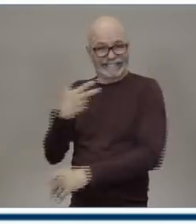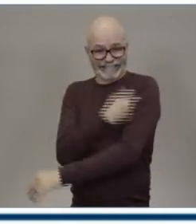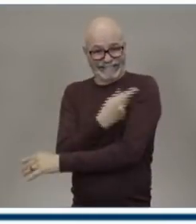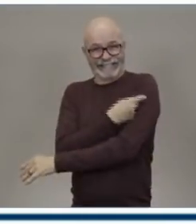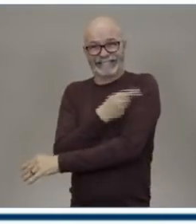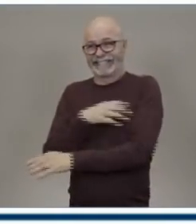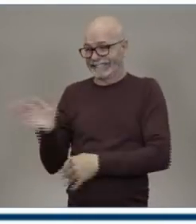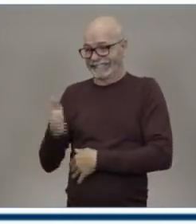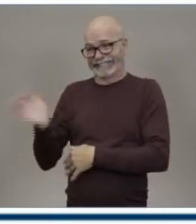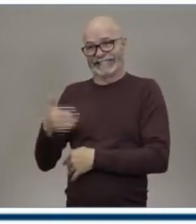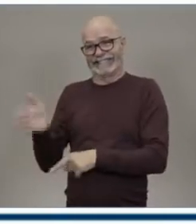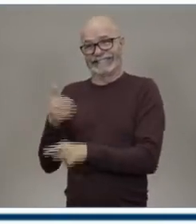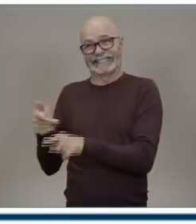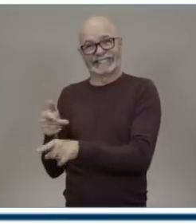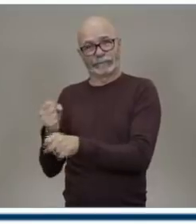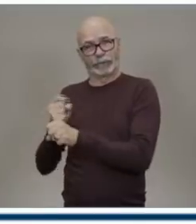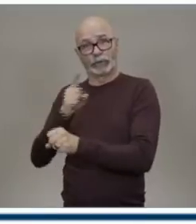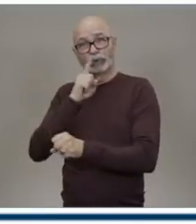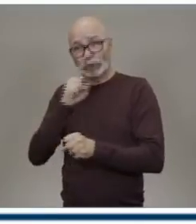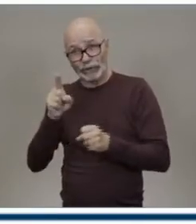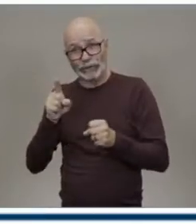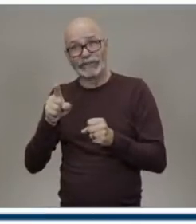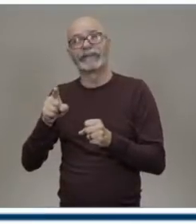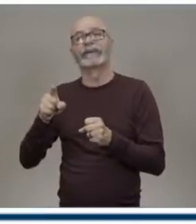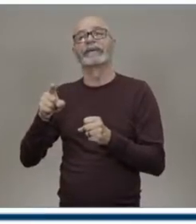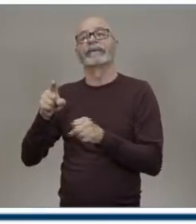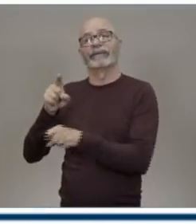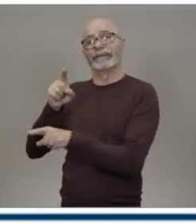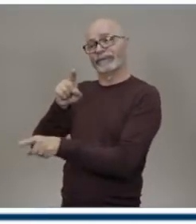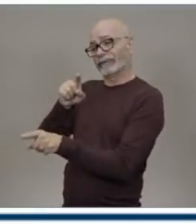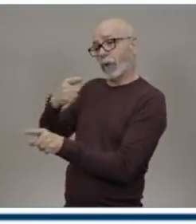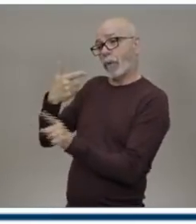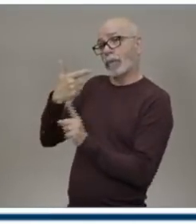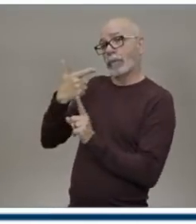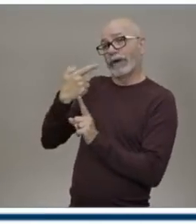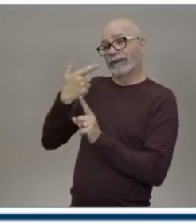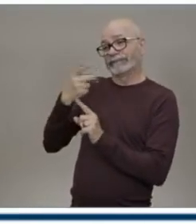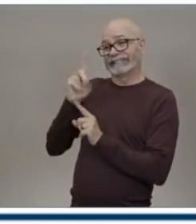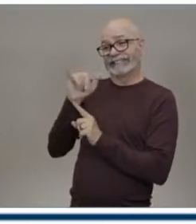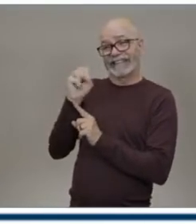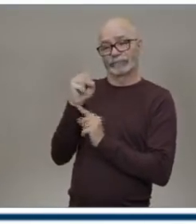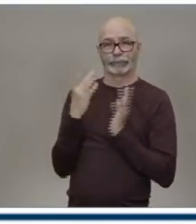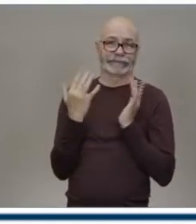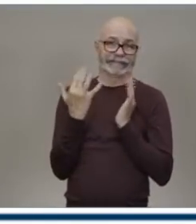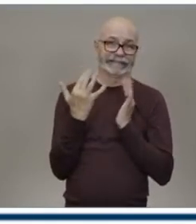be assured of their immune status. And now we're getting more vaccine with the Moderna this week. We'll be able to